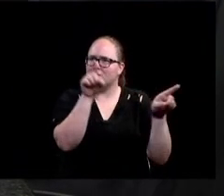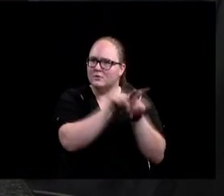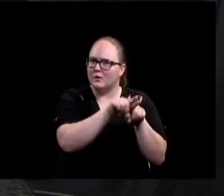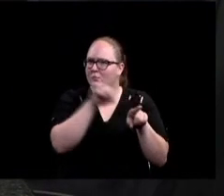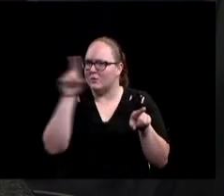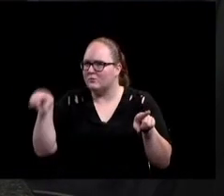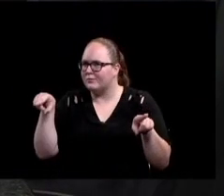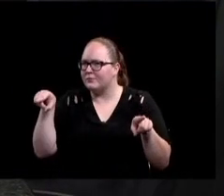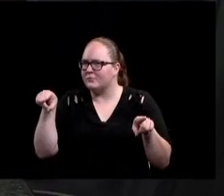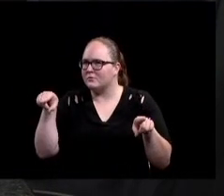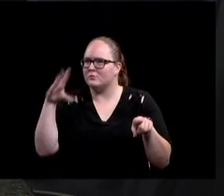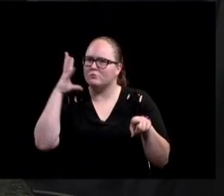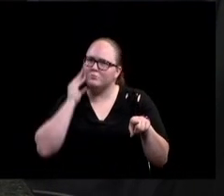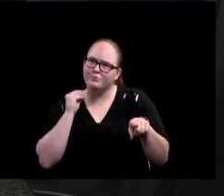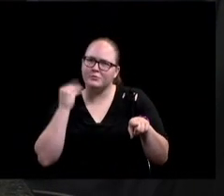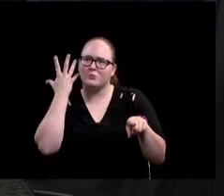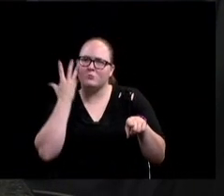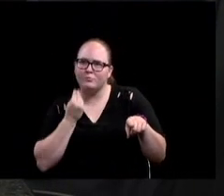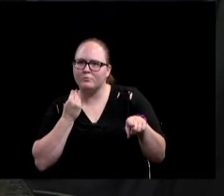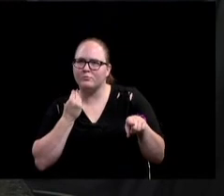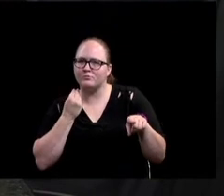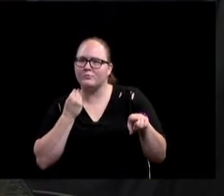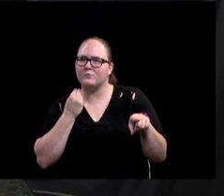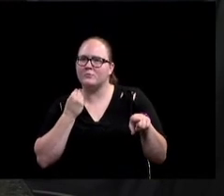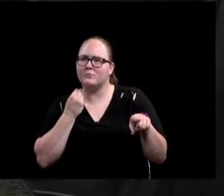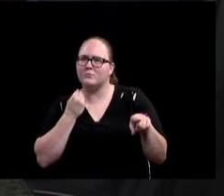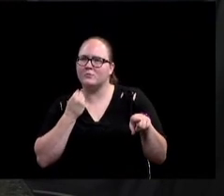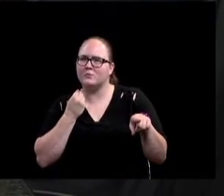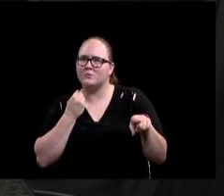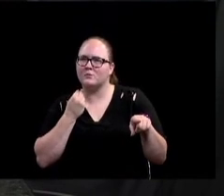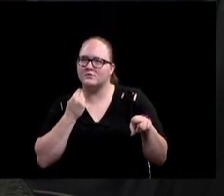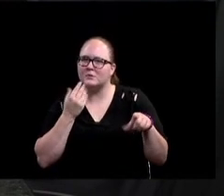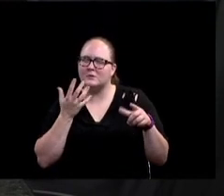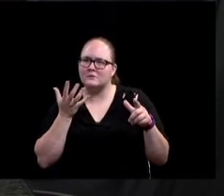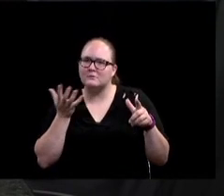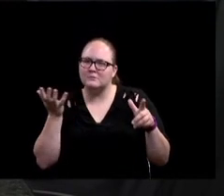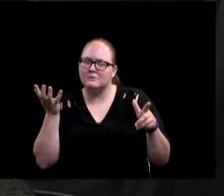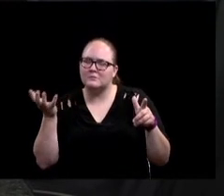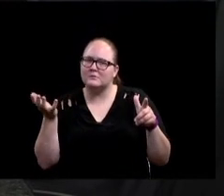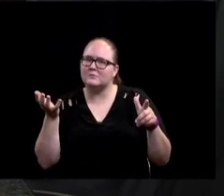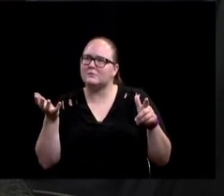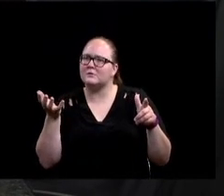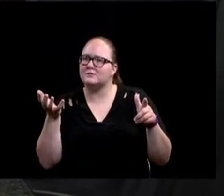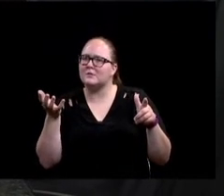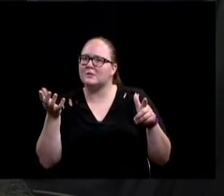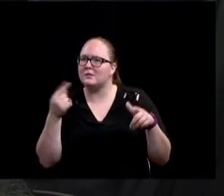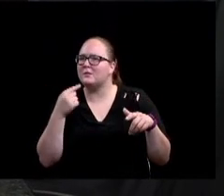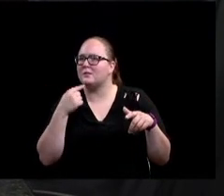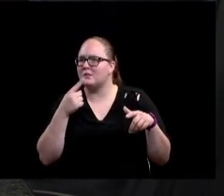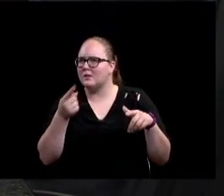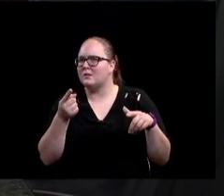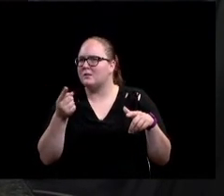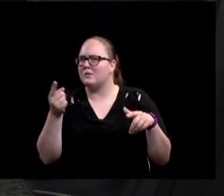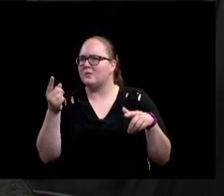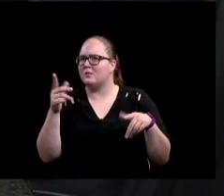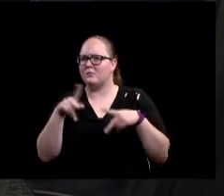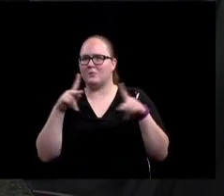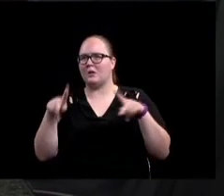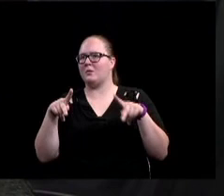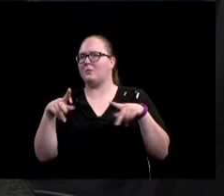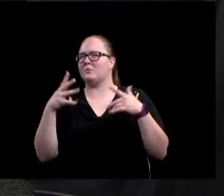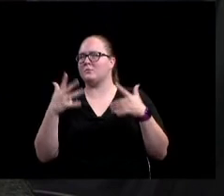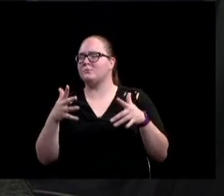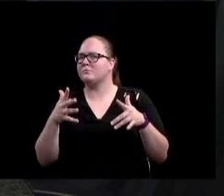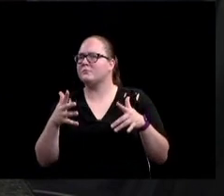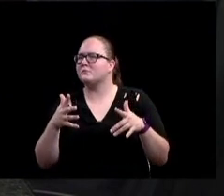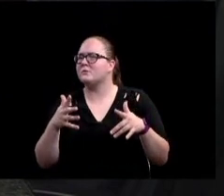officer. And I've said that out loud to the labor unions. They acknowledge that, but it is just